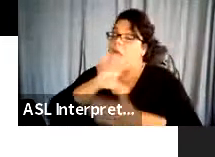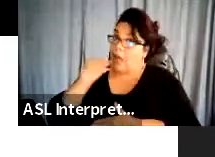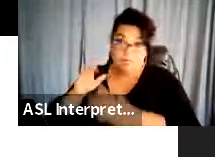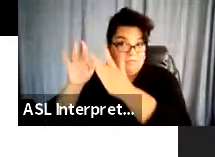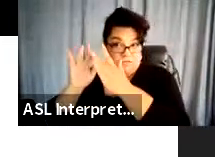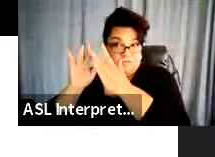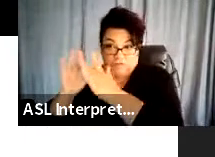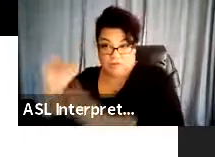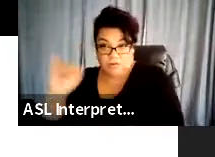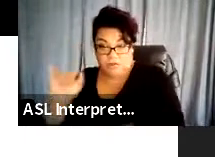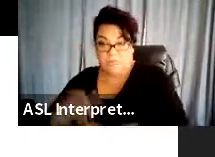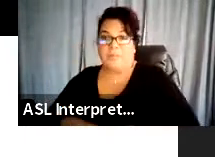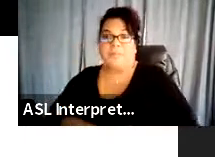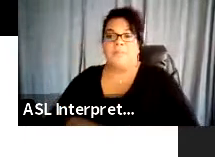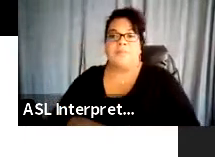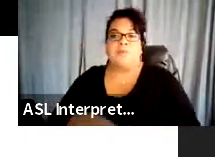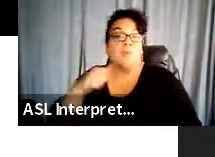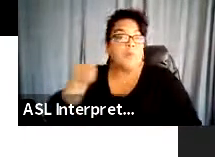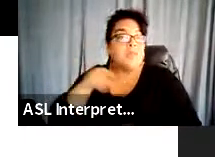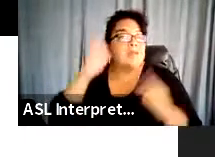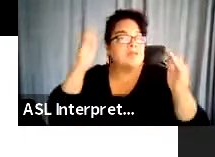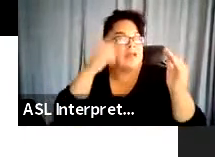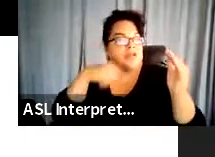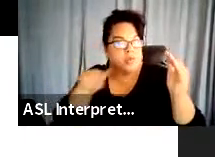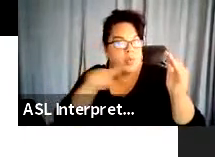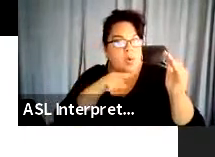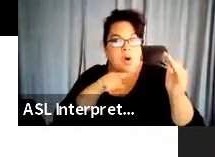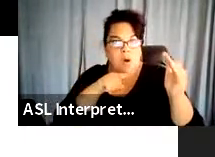we expect folks to agree to.